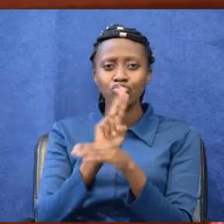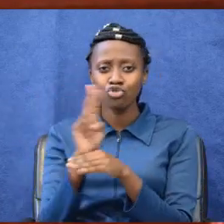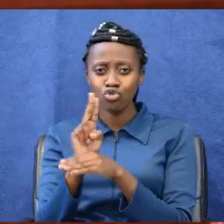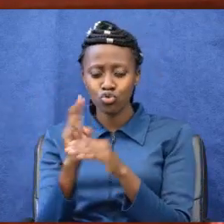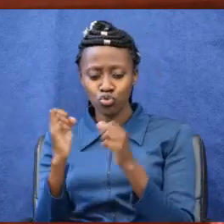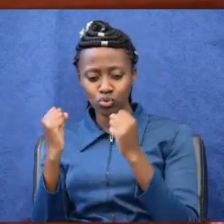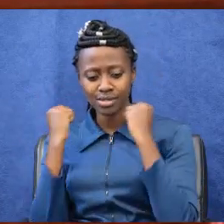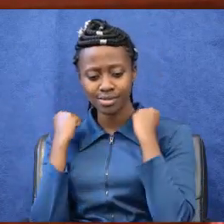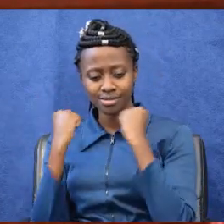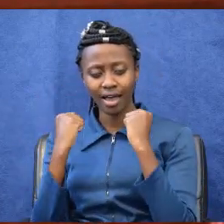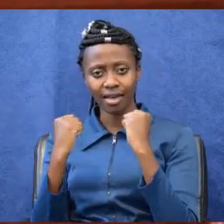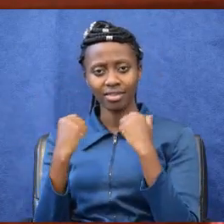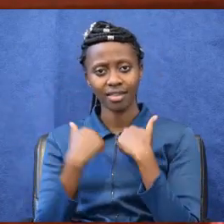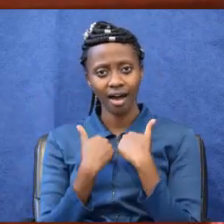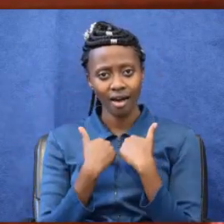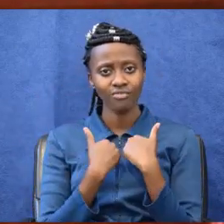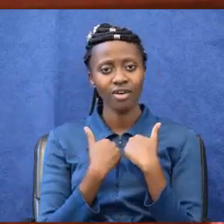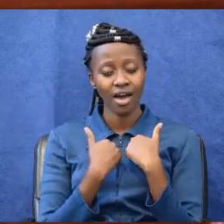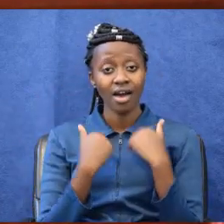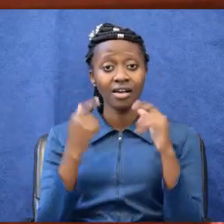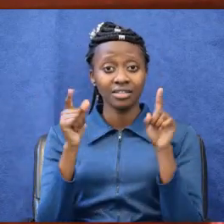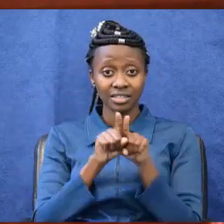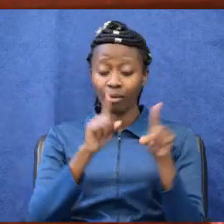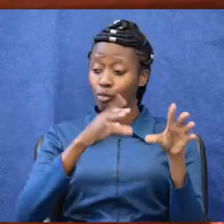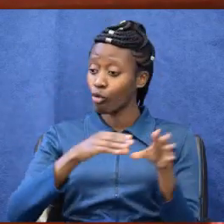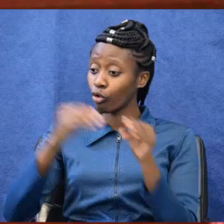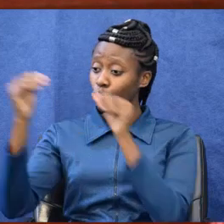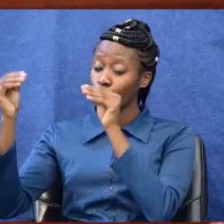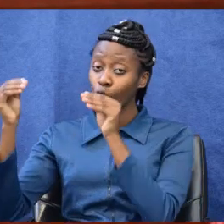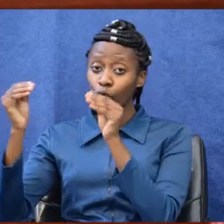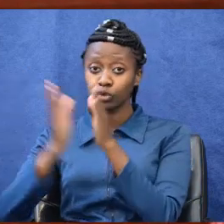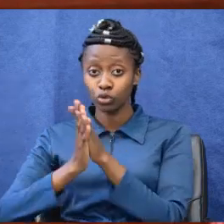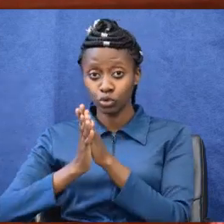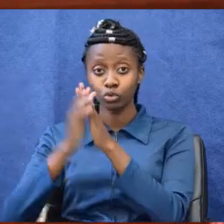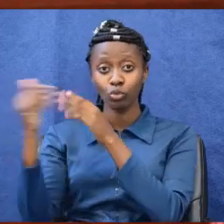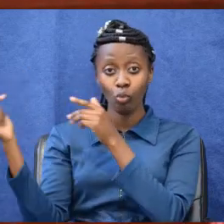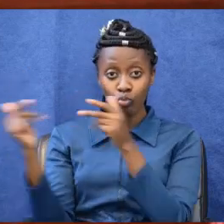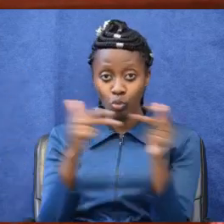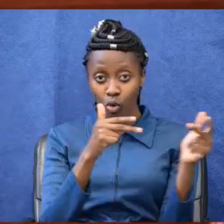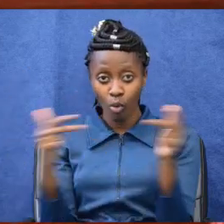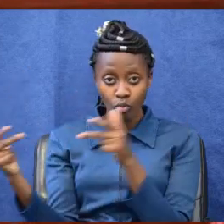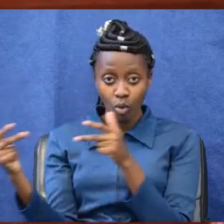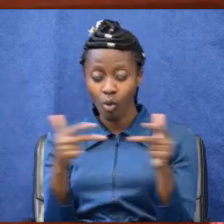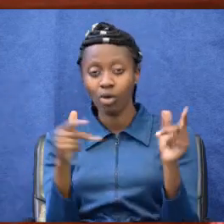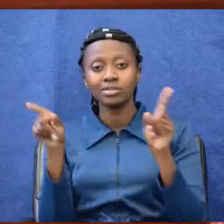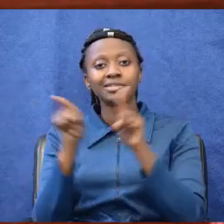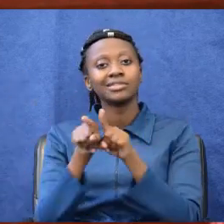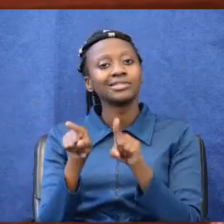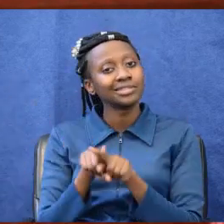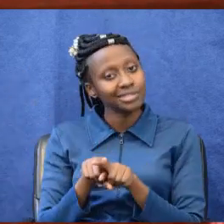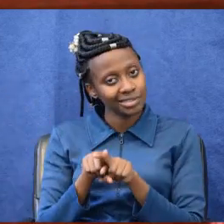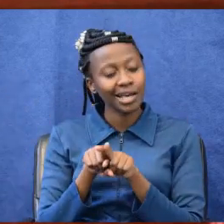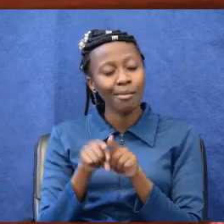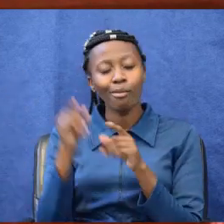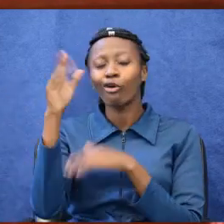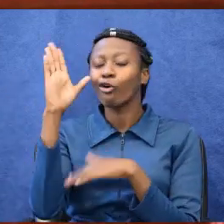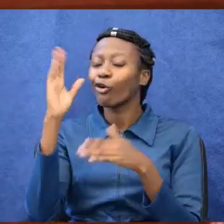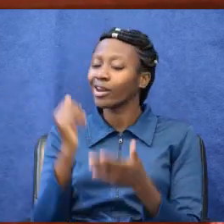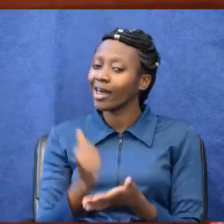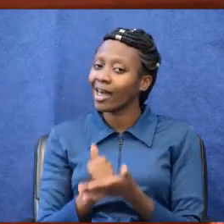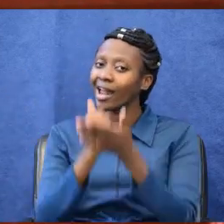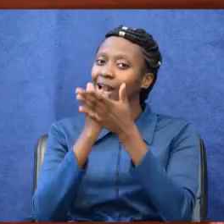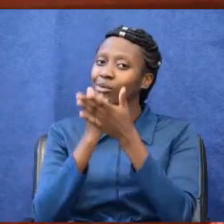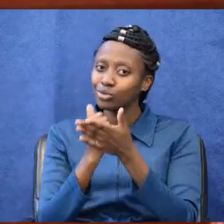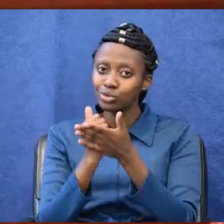the strength that you have. So you have to go to war and be ready to fight. May God help us to obey